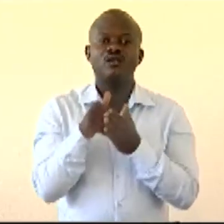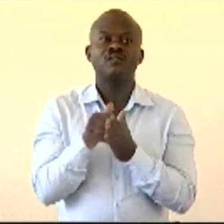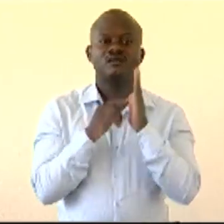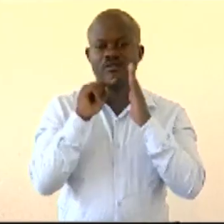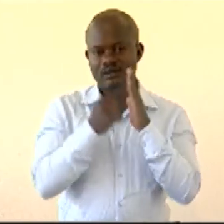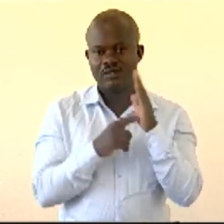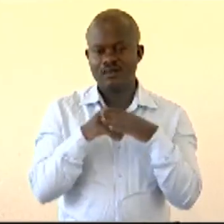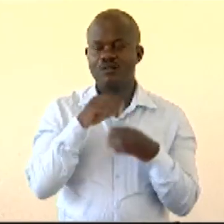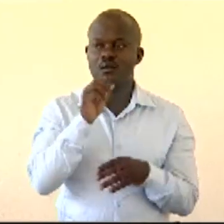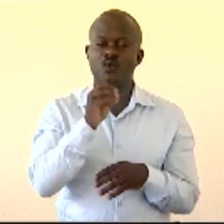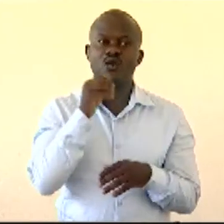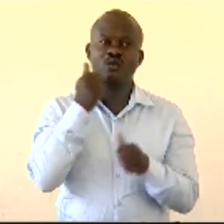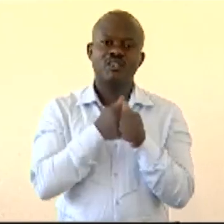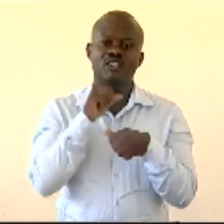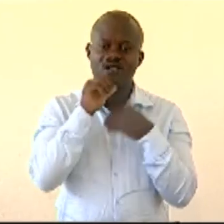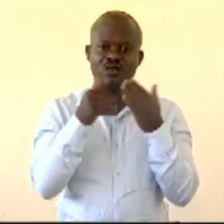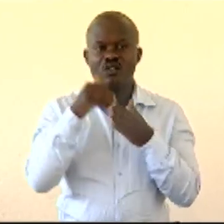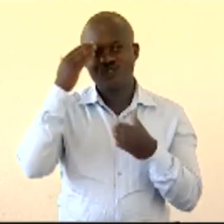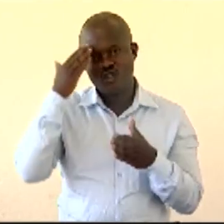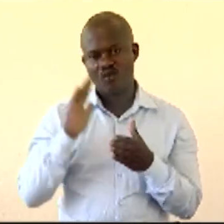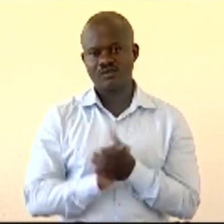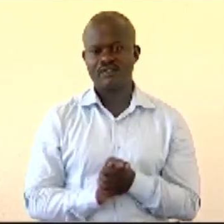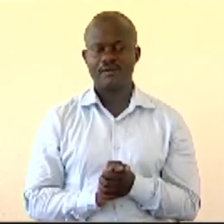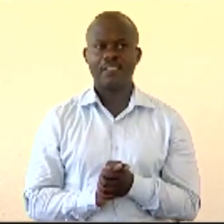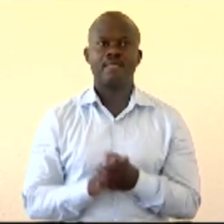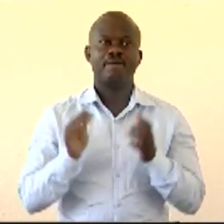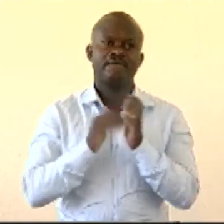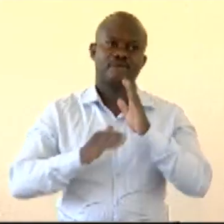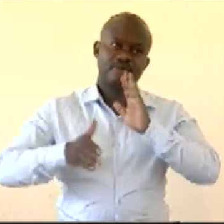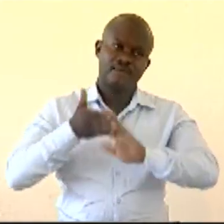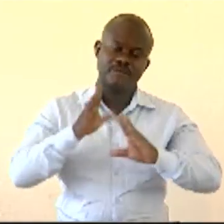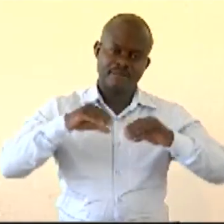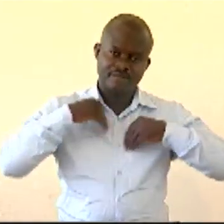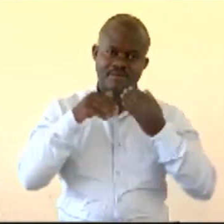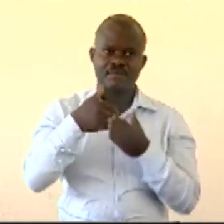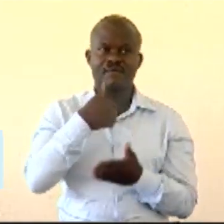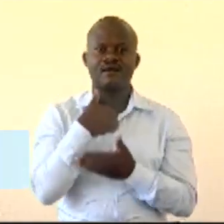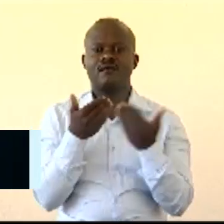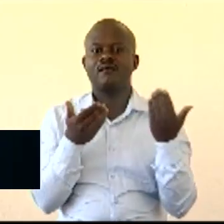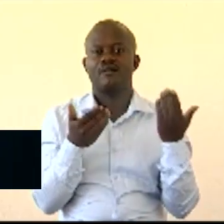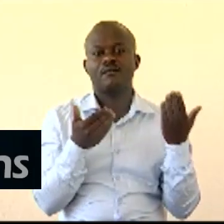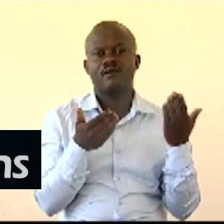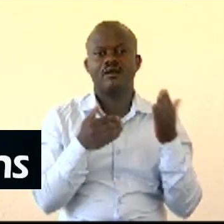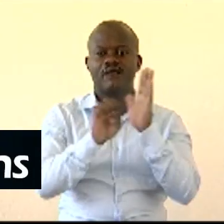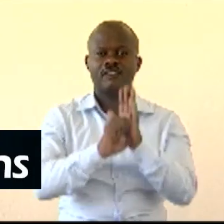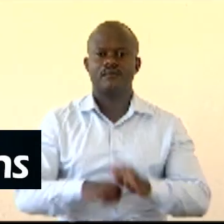the number of moles which are unknown. And quickly, let us have a worked